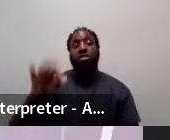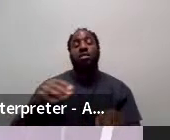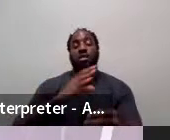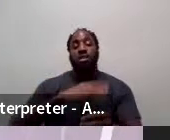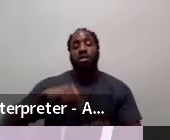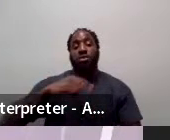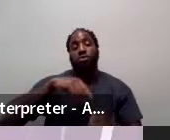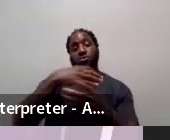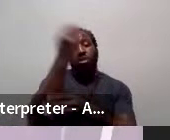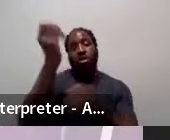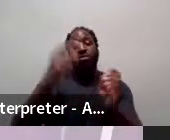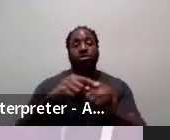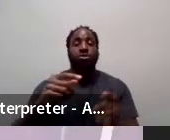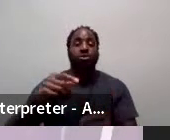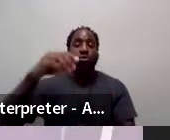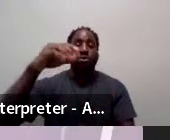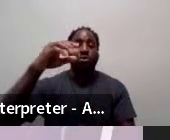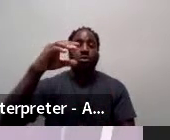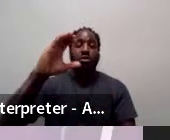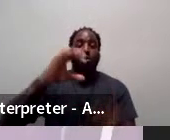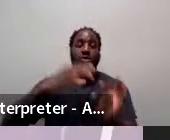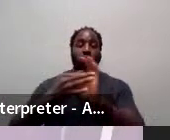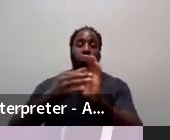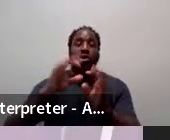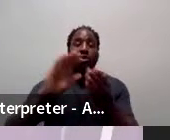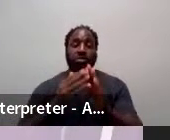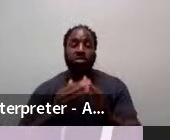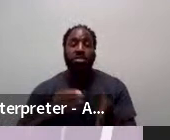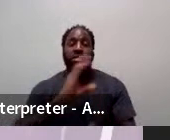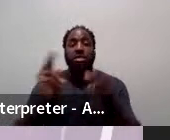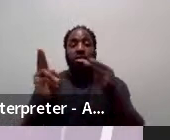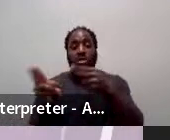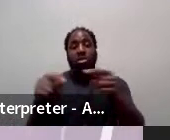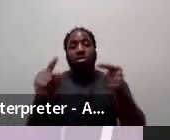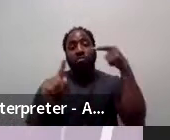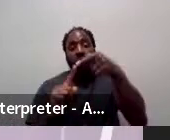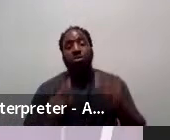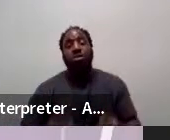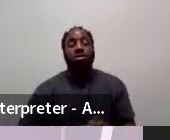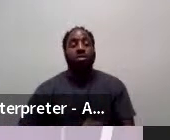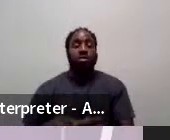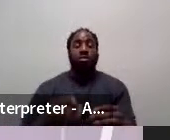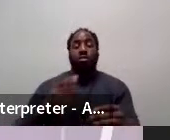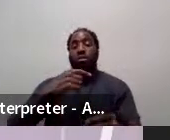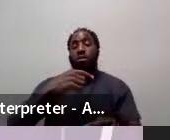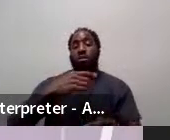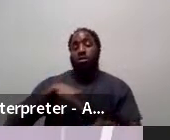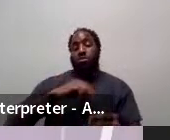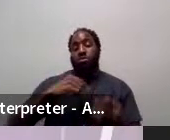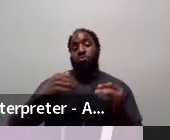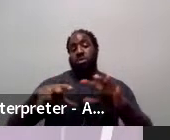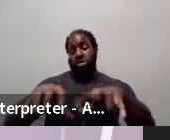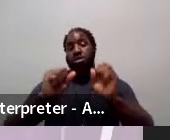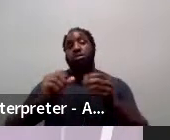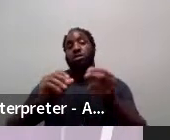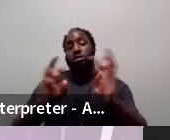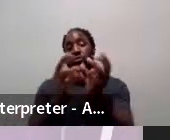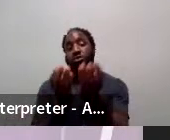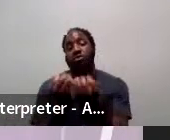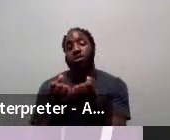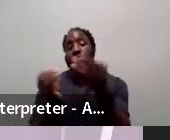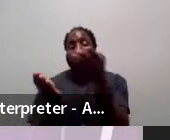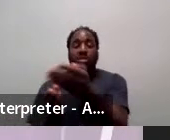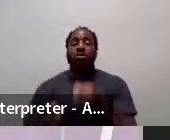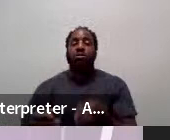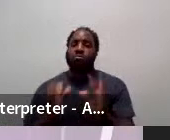Point over at the community center at Co-op City, and then over at the Point and Hunts Point, and held some focused workshops there, very well